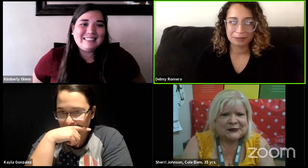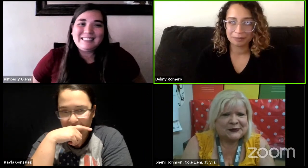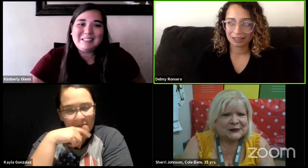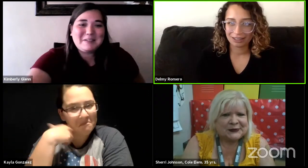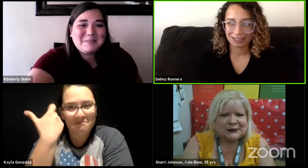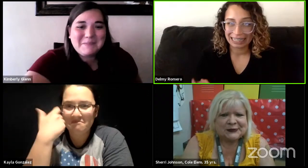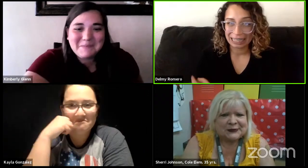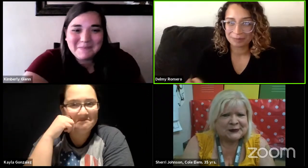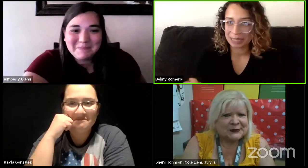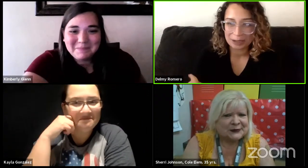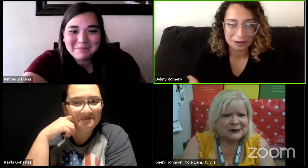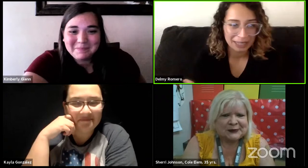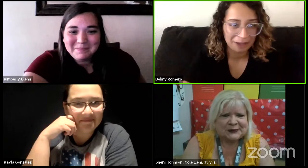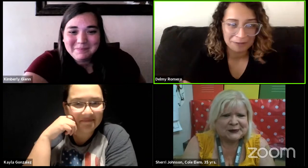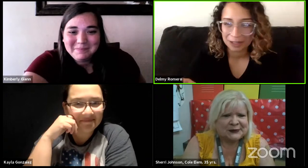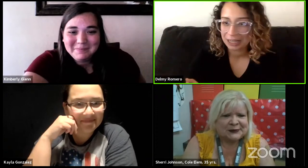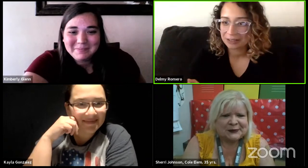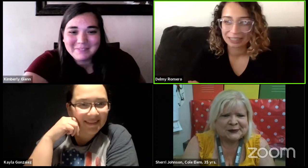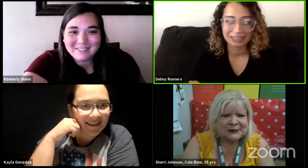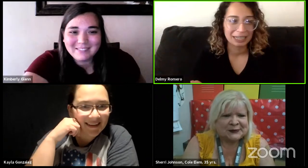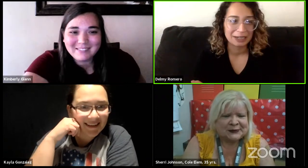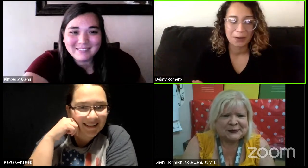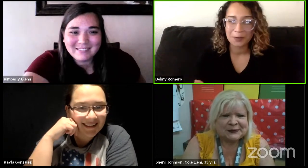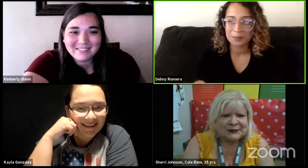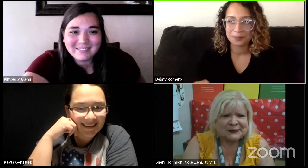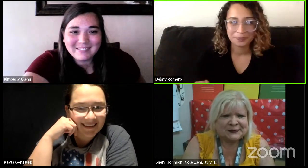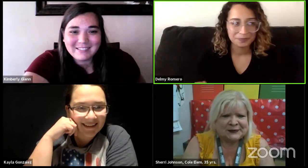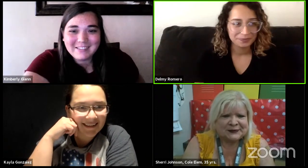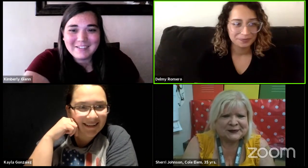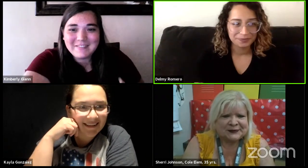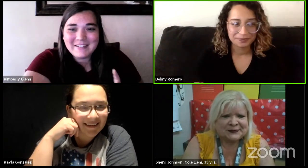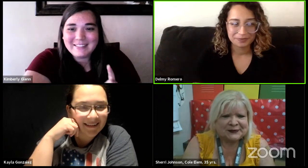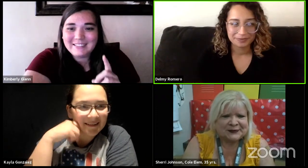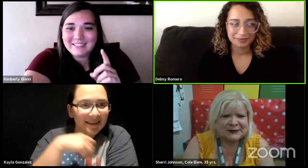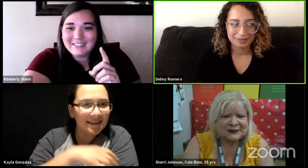No, Kim? Kim saying, no, you can't figure it out because I say nope.